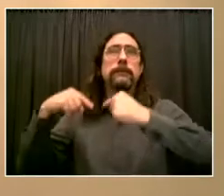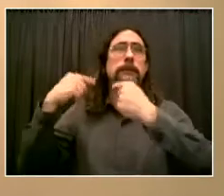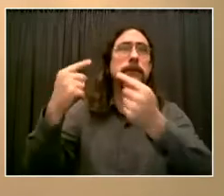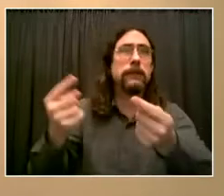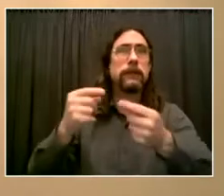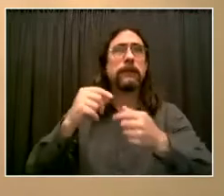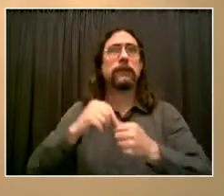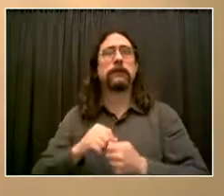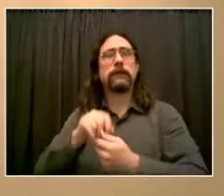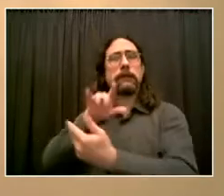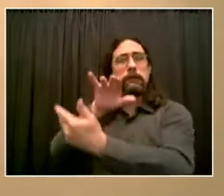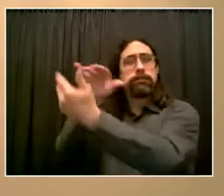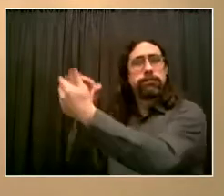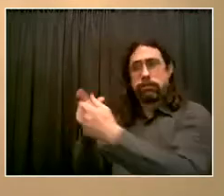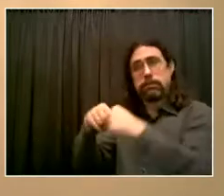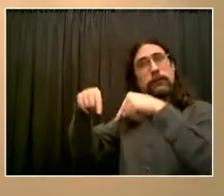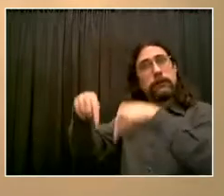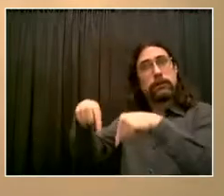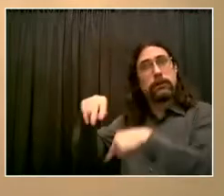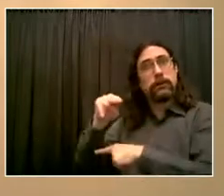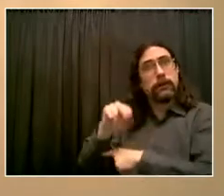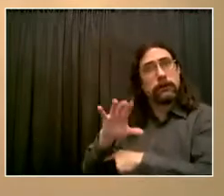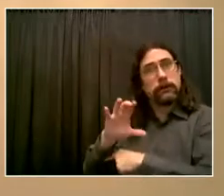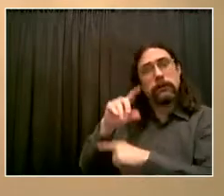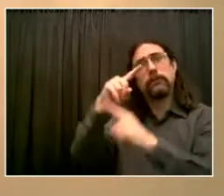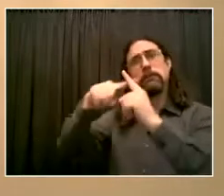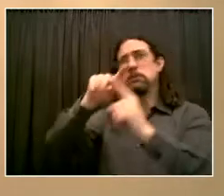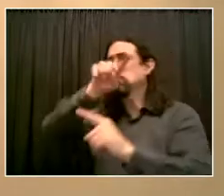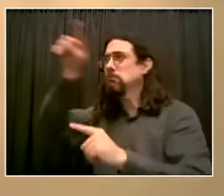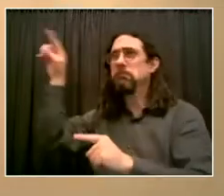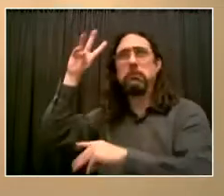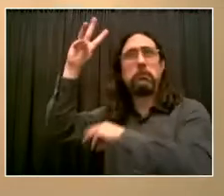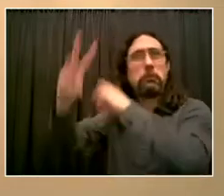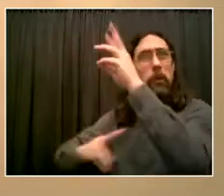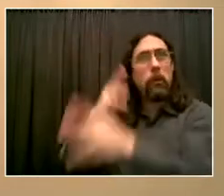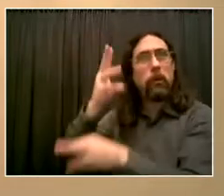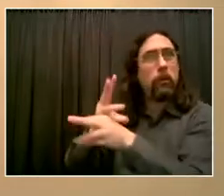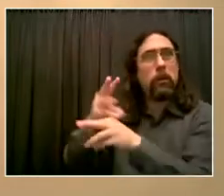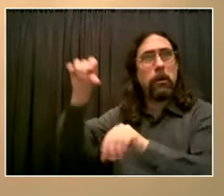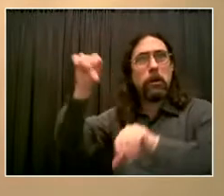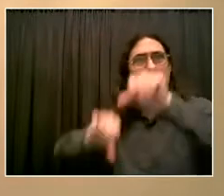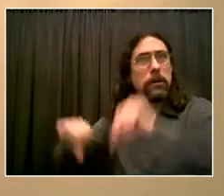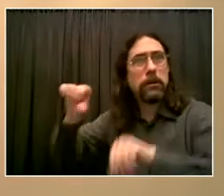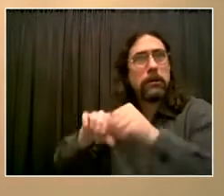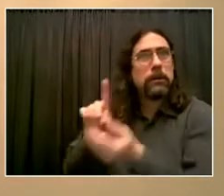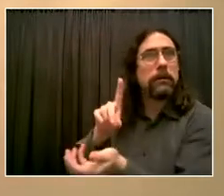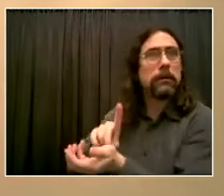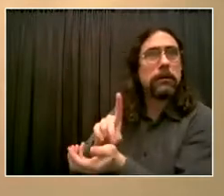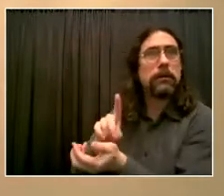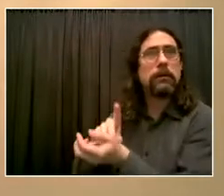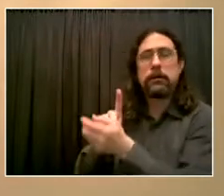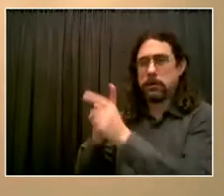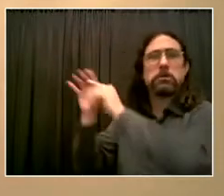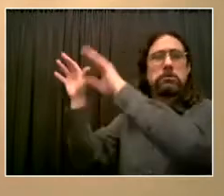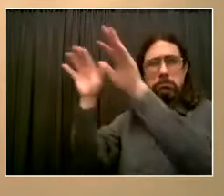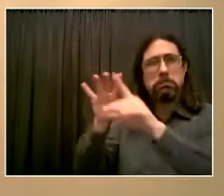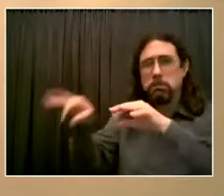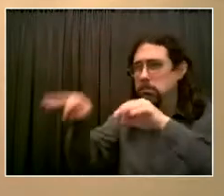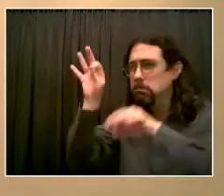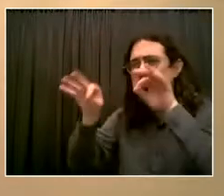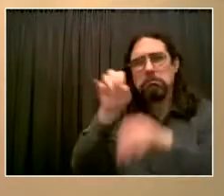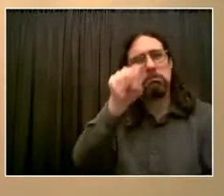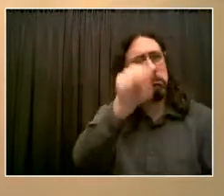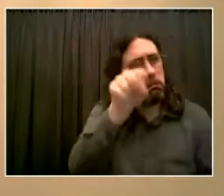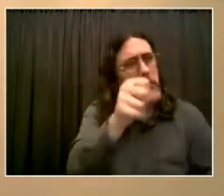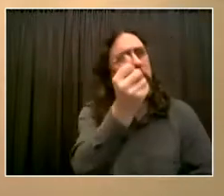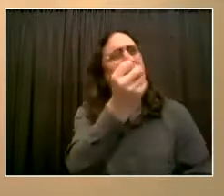is possible, but it appears to be relatively rare, at least based on our understanding thus far.